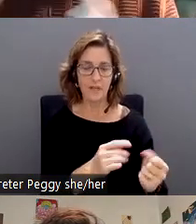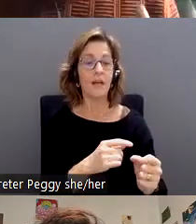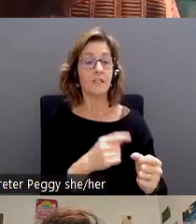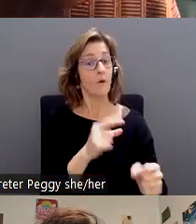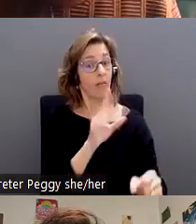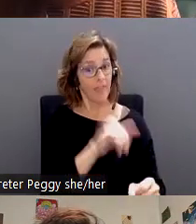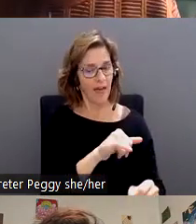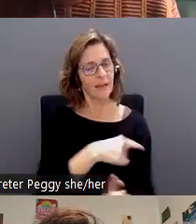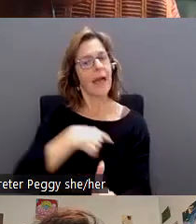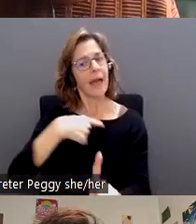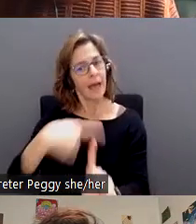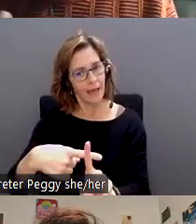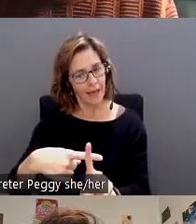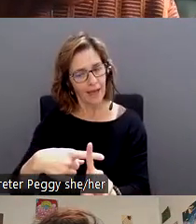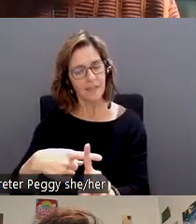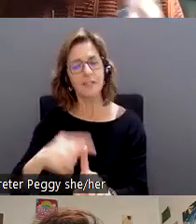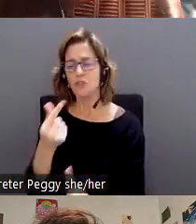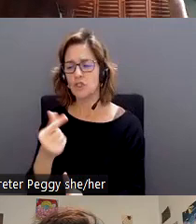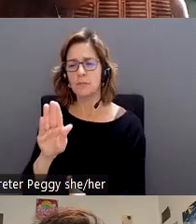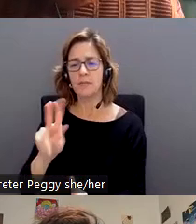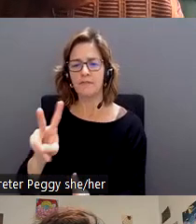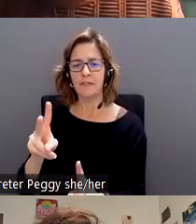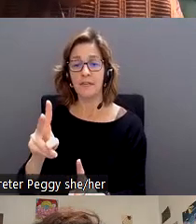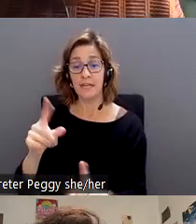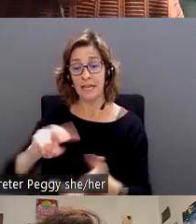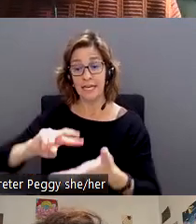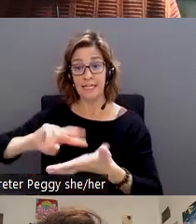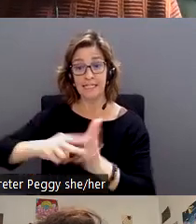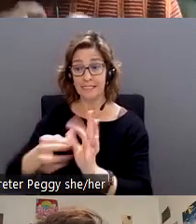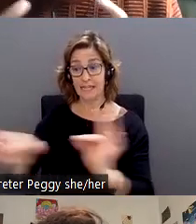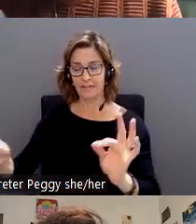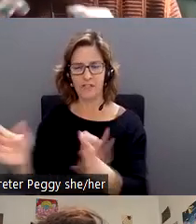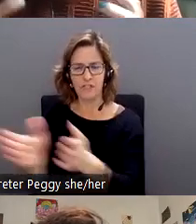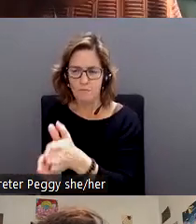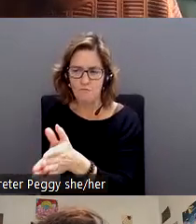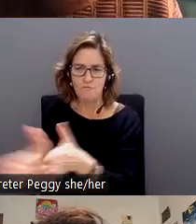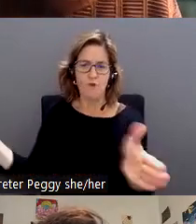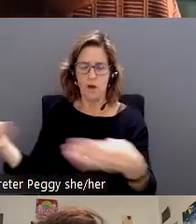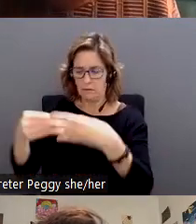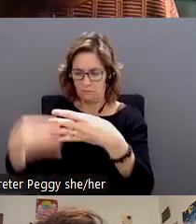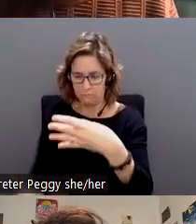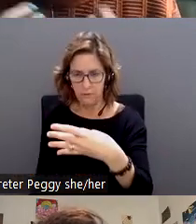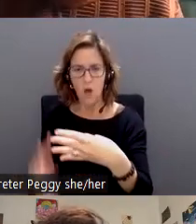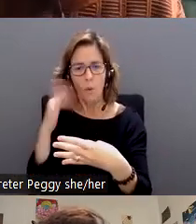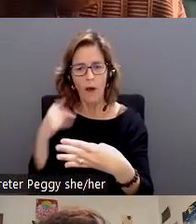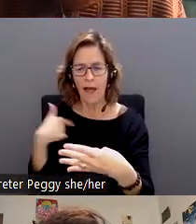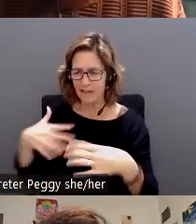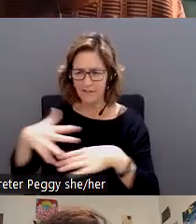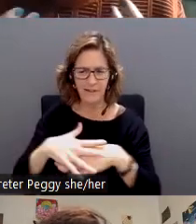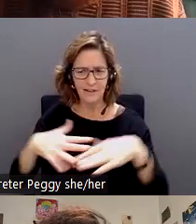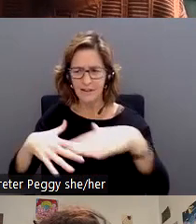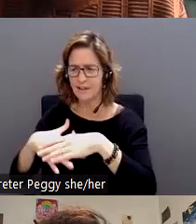to expand definitions of gender-based violence and make sure that other folks who are experiencing other compounding forms are